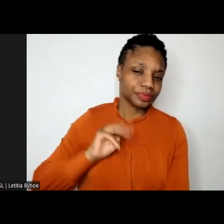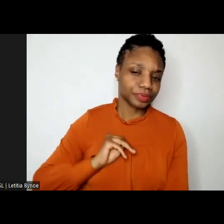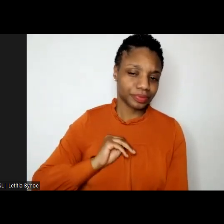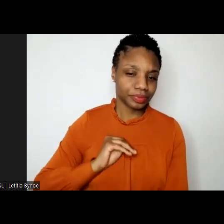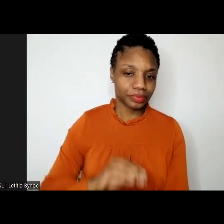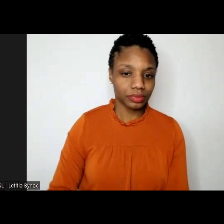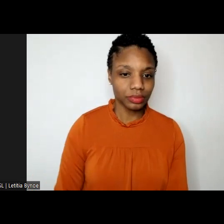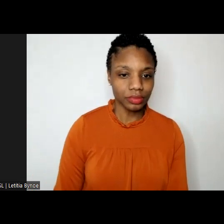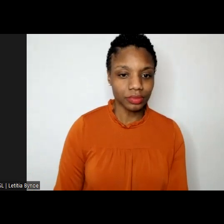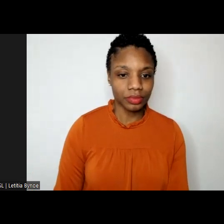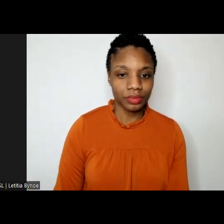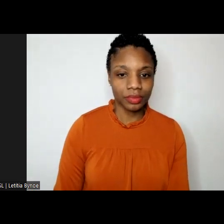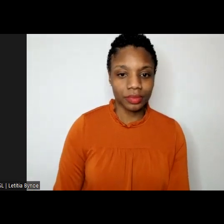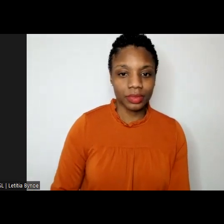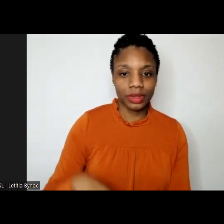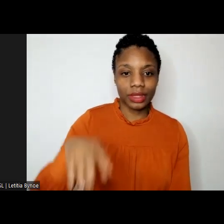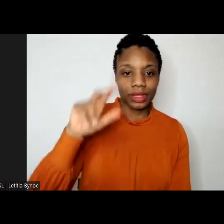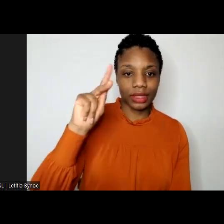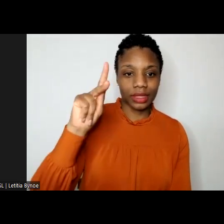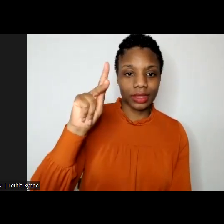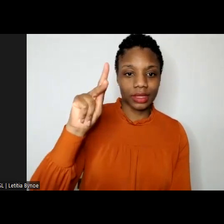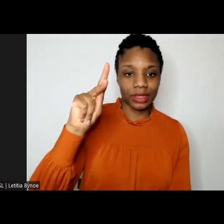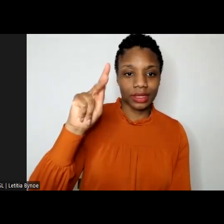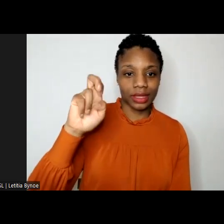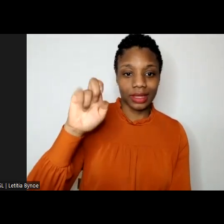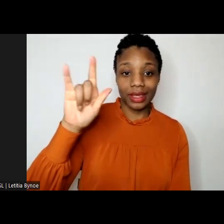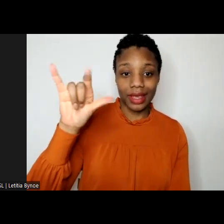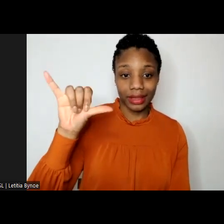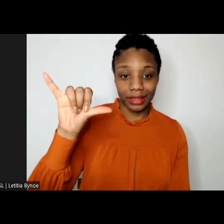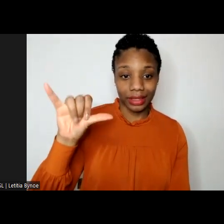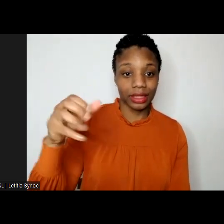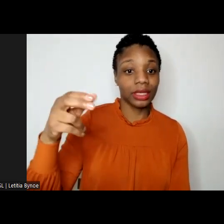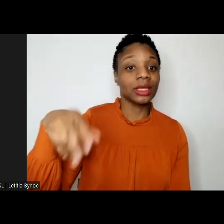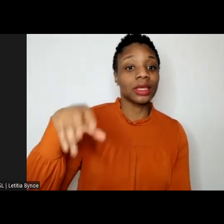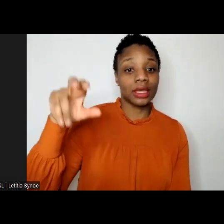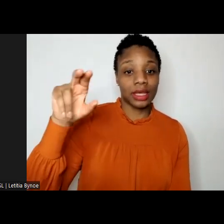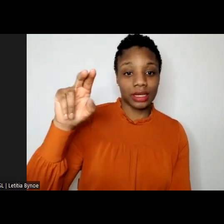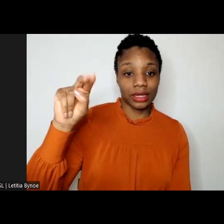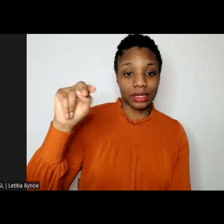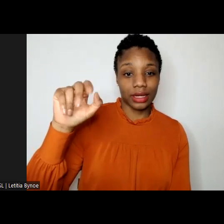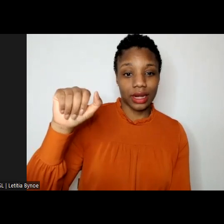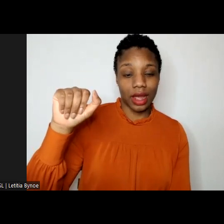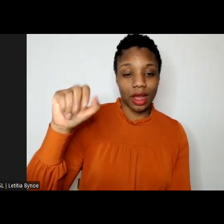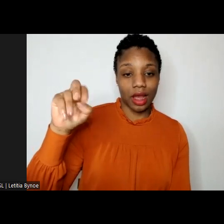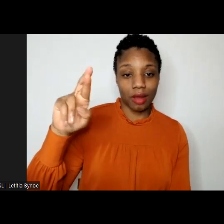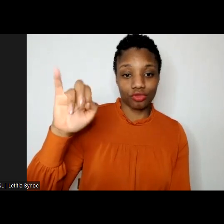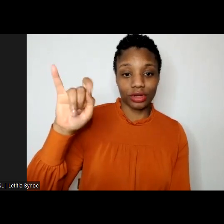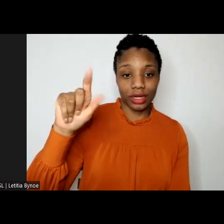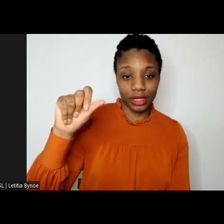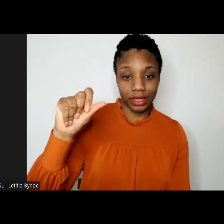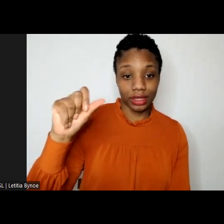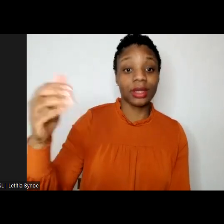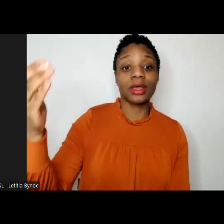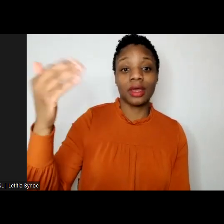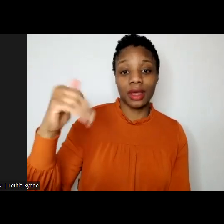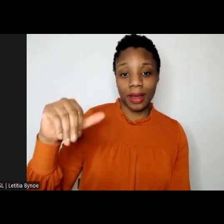Kalila Barnett, Here. Namrita Kapoor, Here. Miles Gresham.